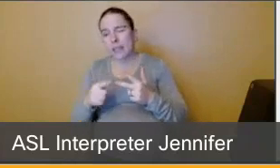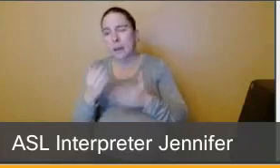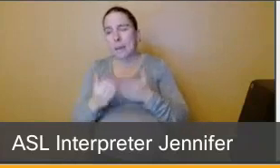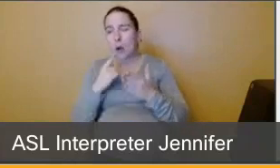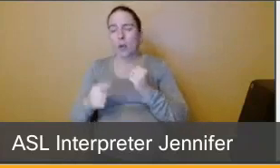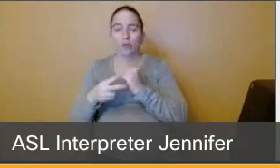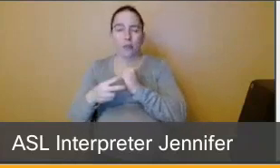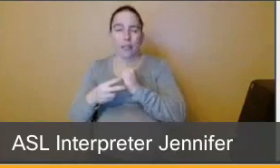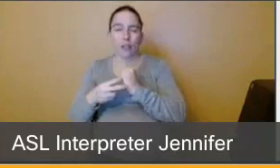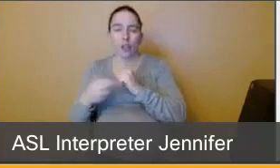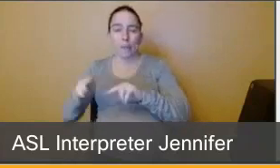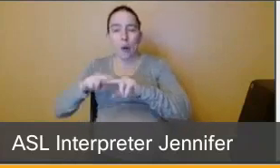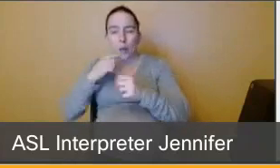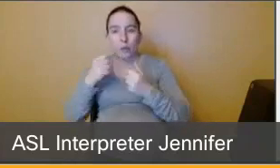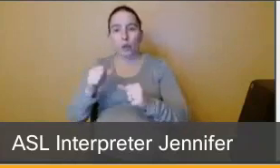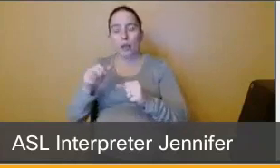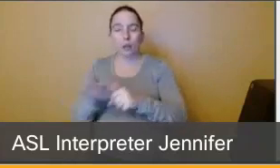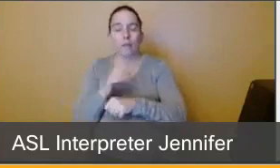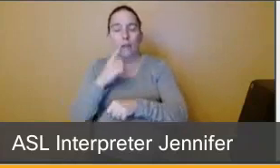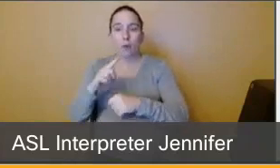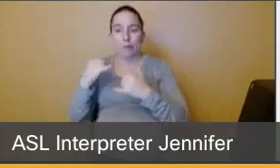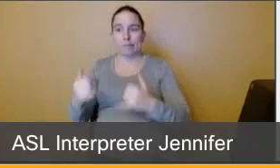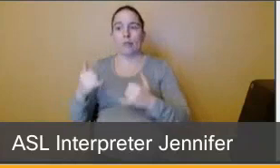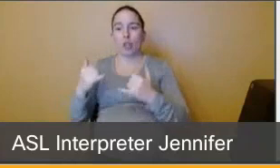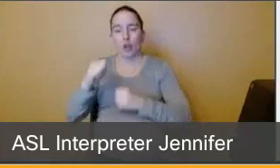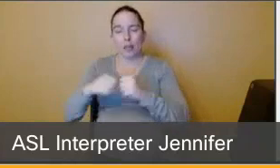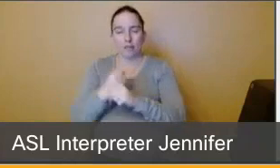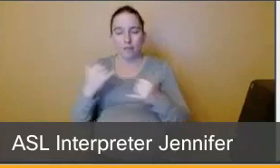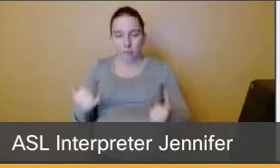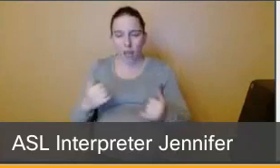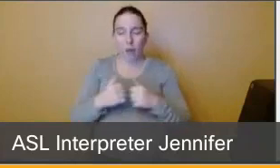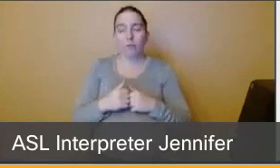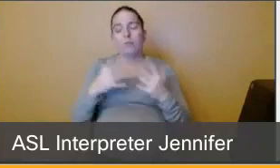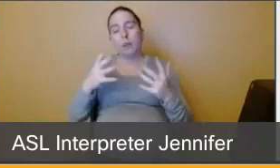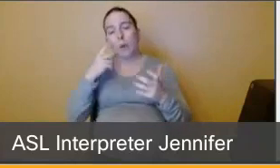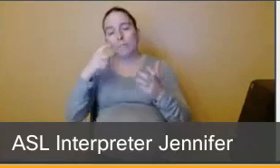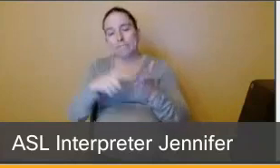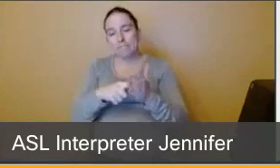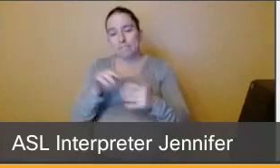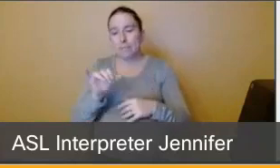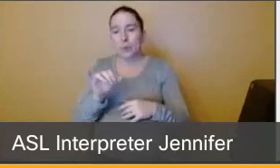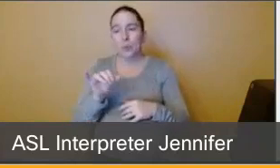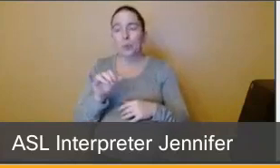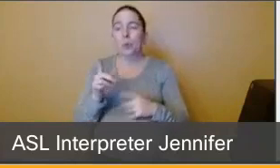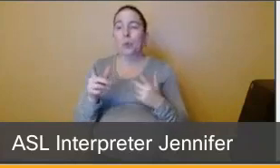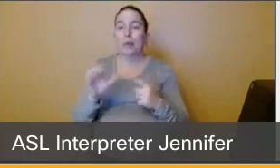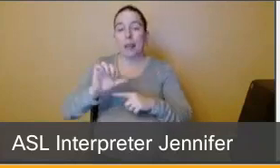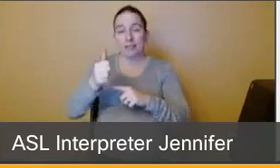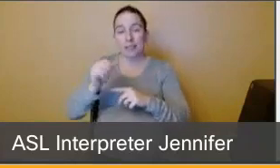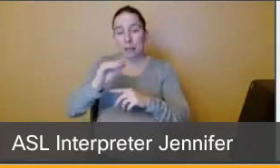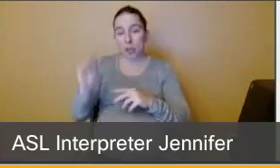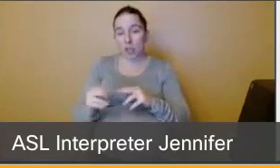nature, really to cover the current fiscal year we're in. I just want to kind of acknowledge too that the 10%